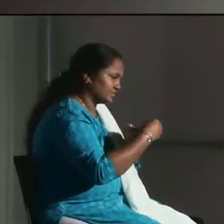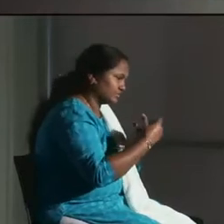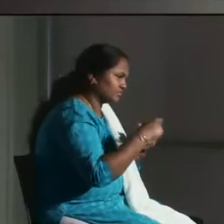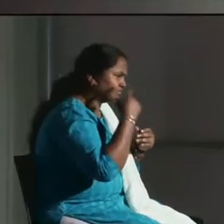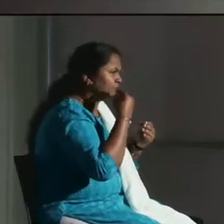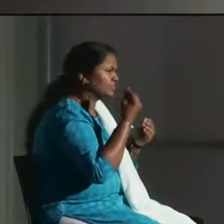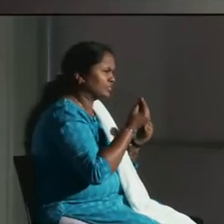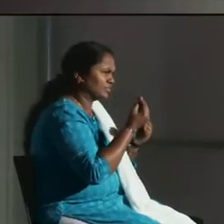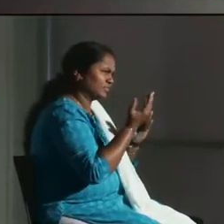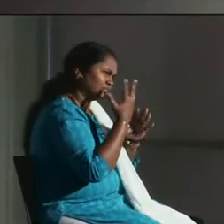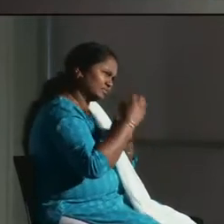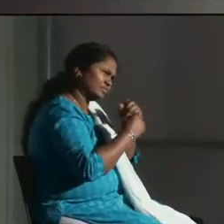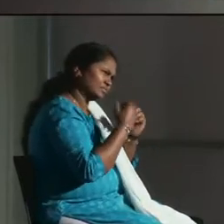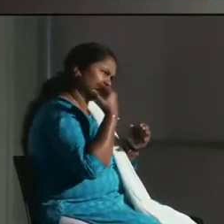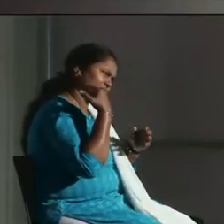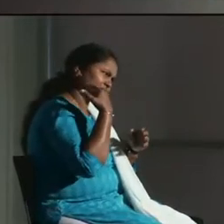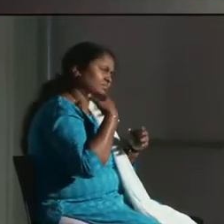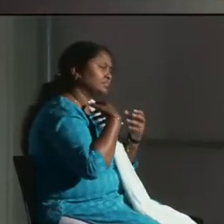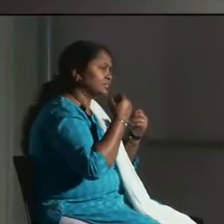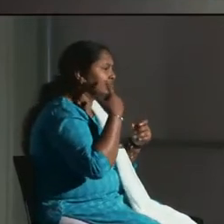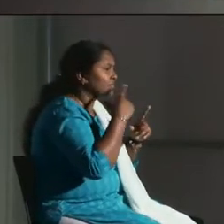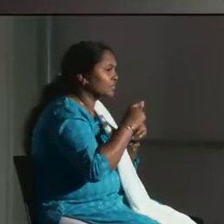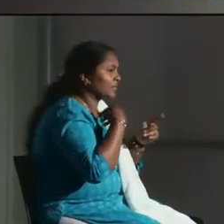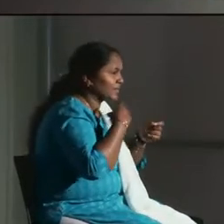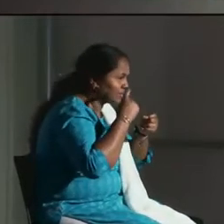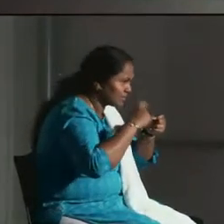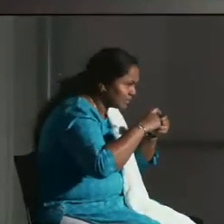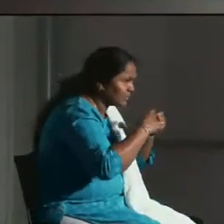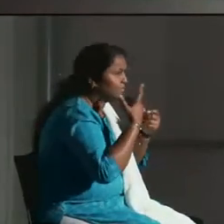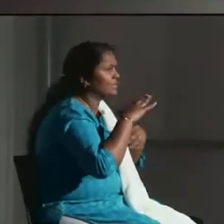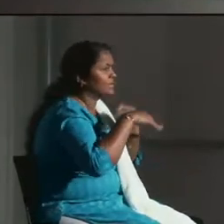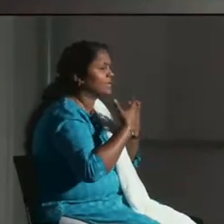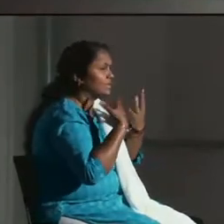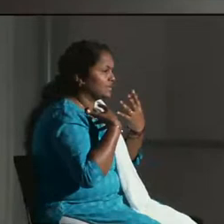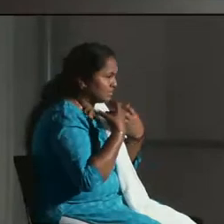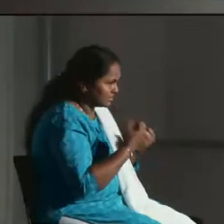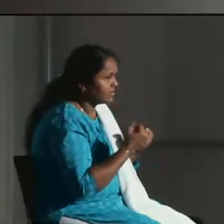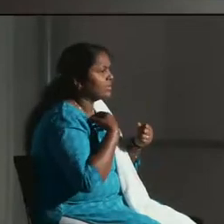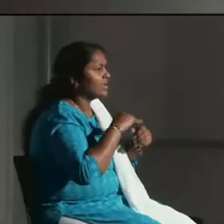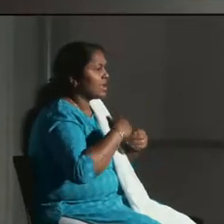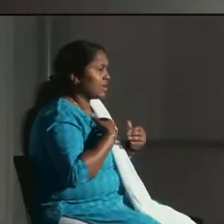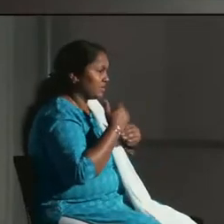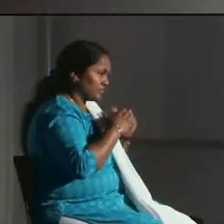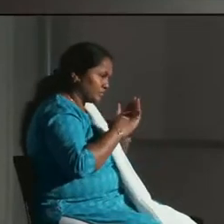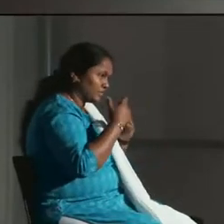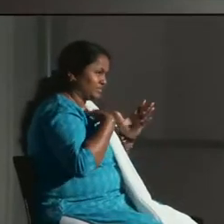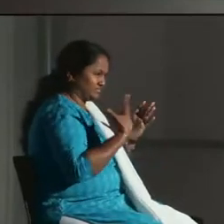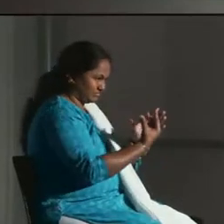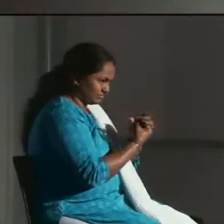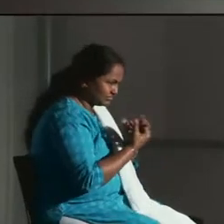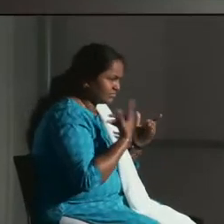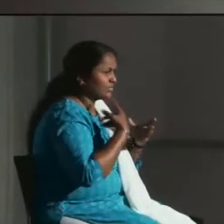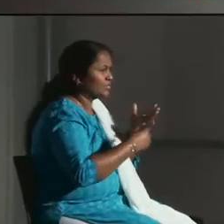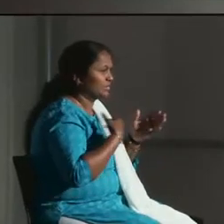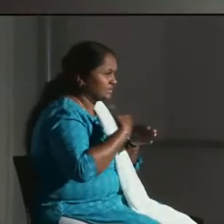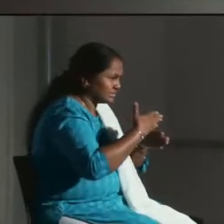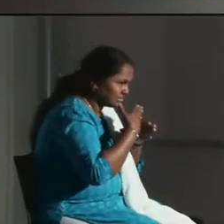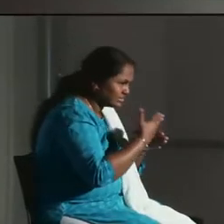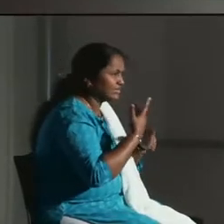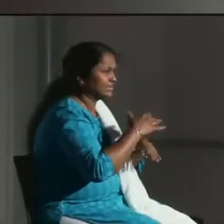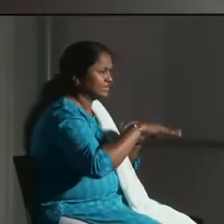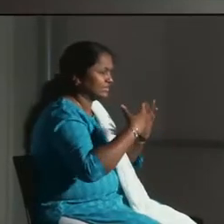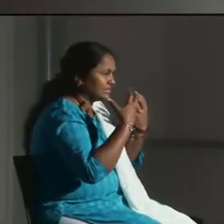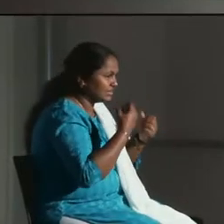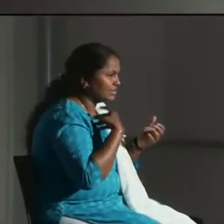few years later, like I said, the pursuit and questions have also been around how do we build this together? What is the shared common ground? What